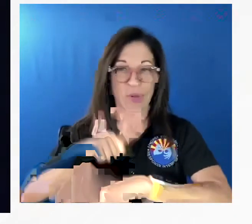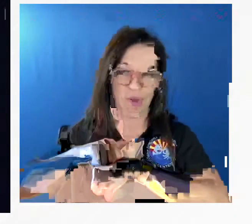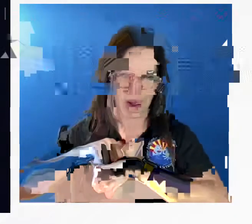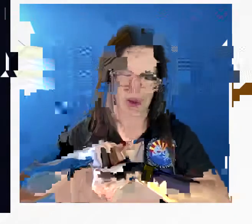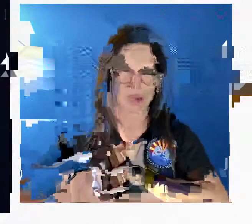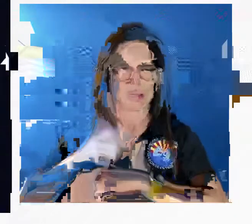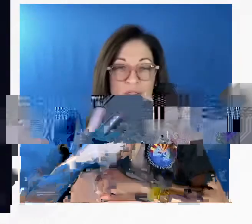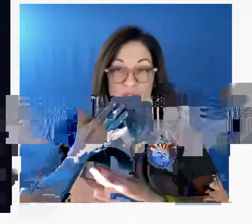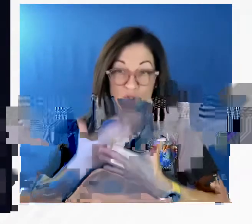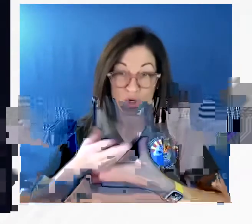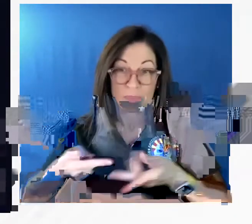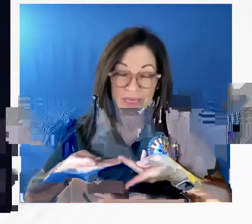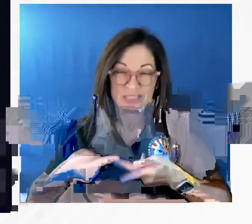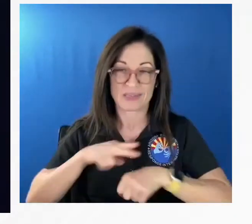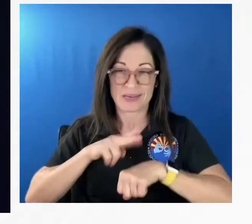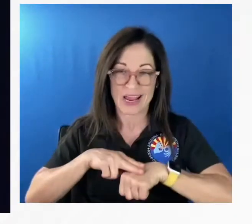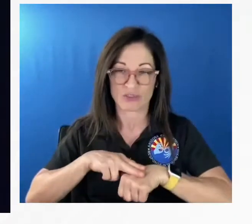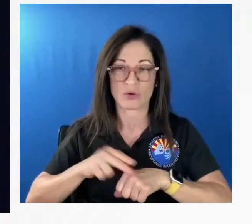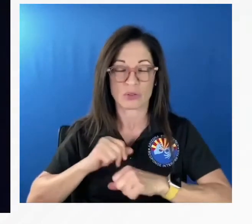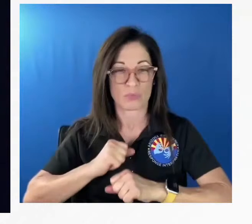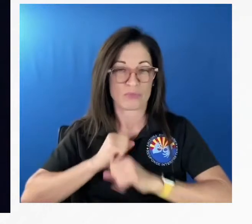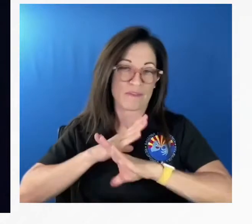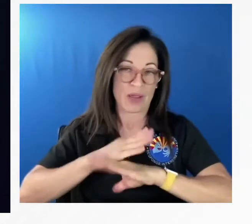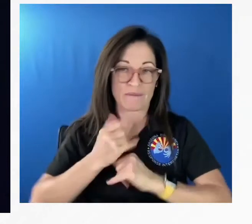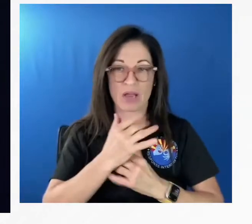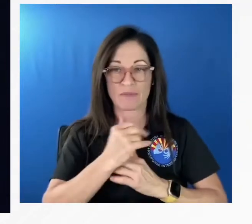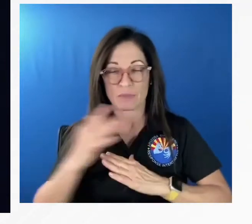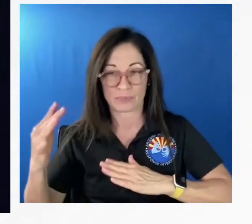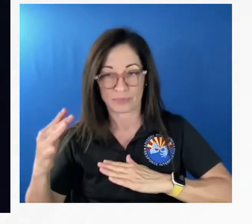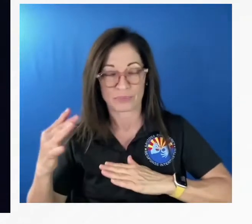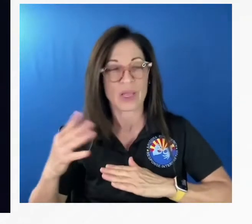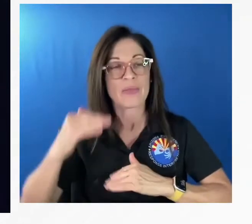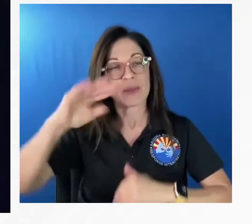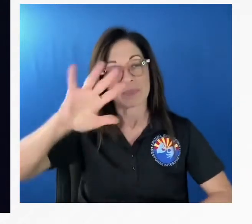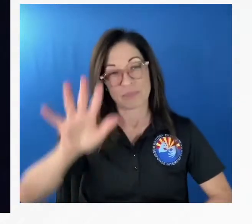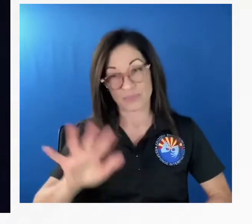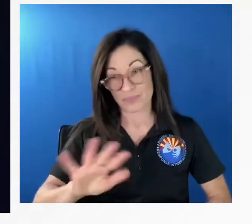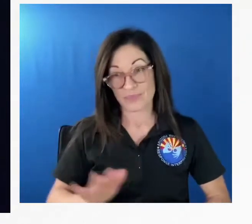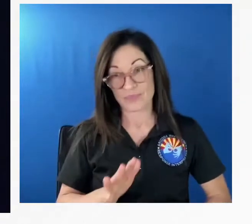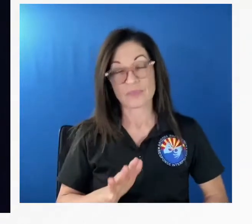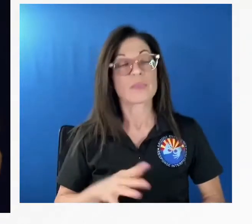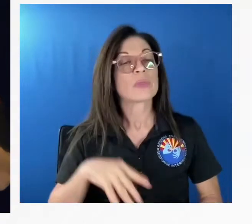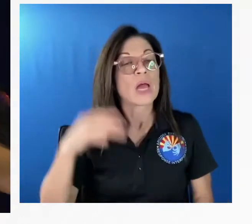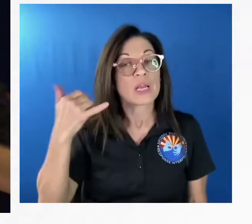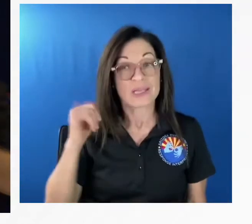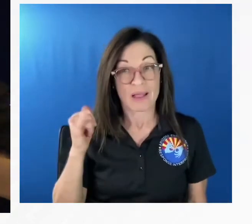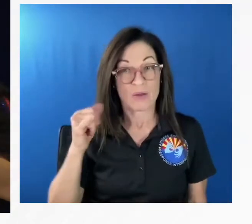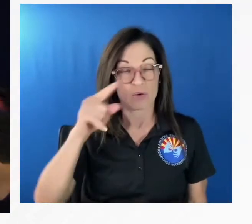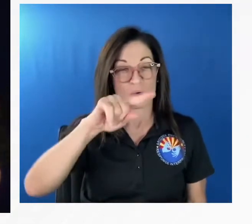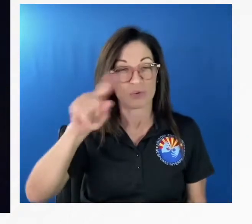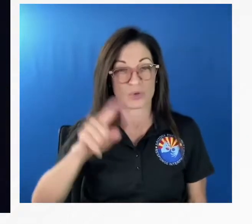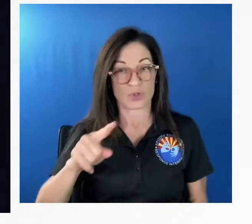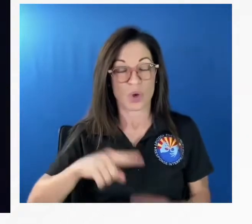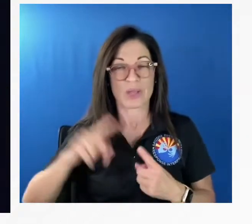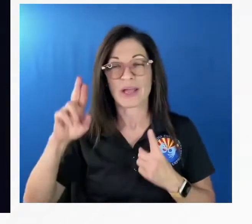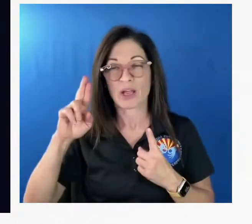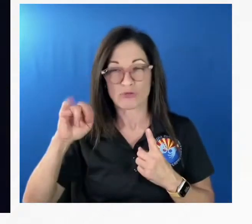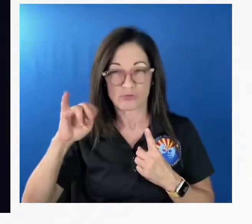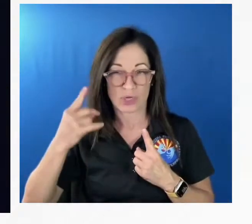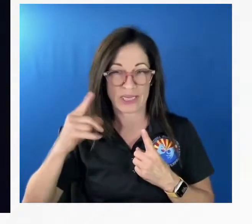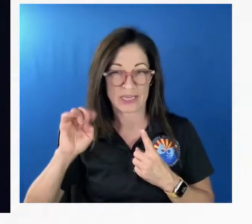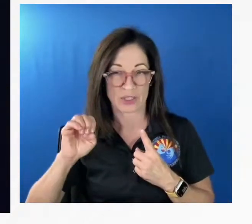good place to try and hold the fire. And then coming down the drainage here, and these yellow lines depict ridges that we use that we thought